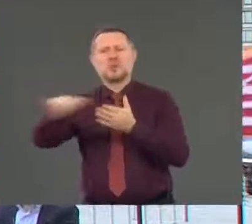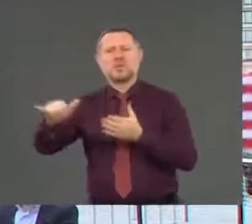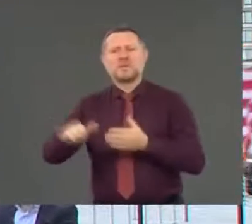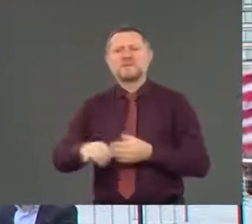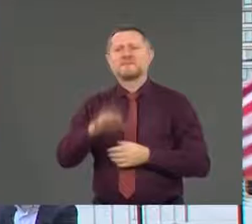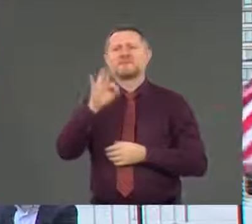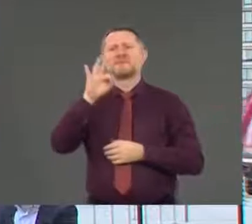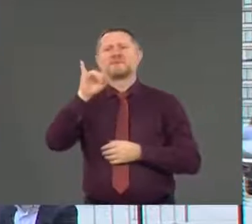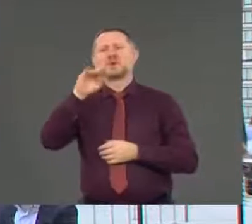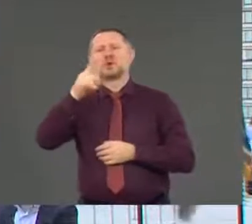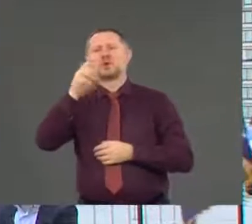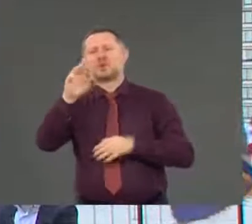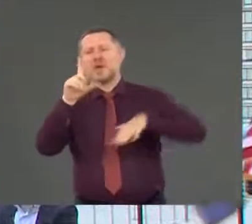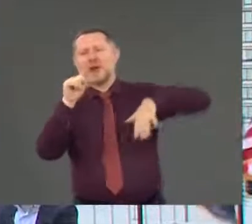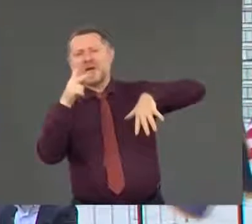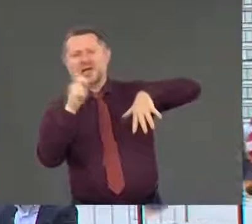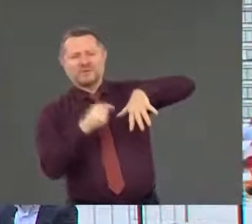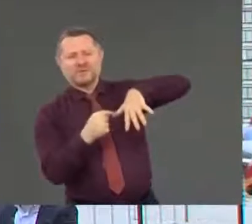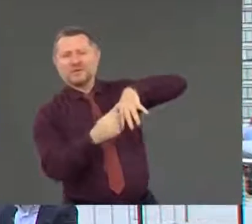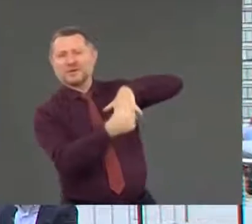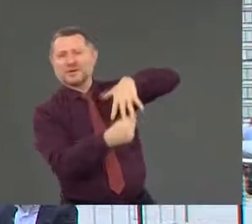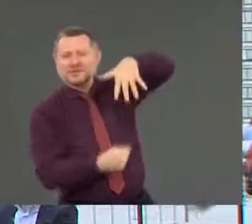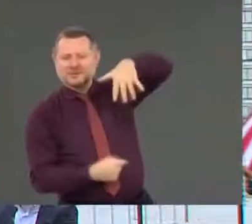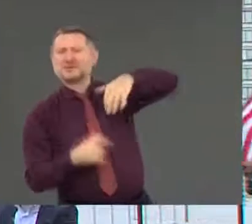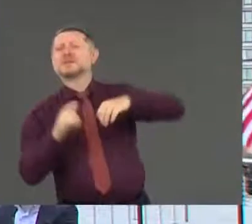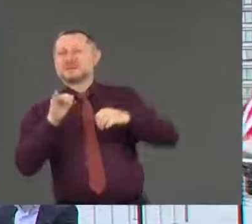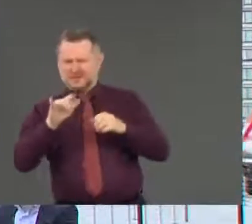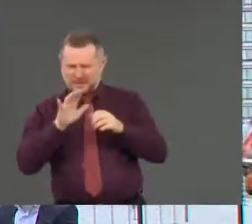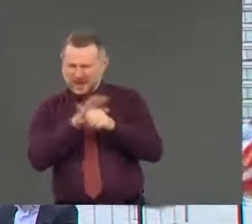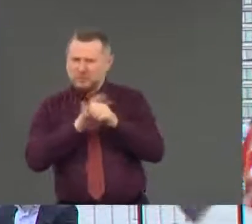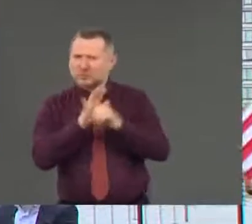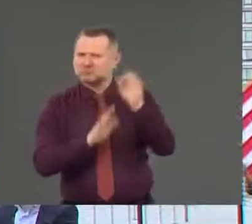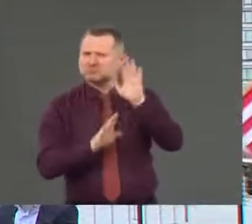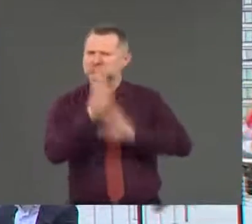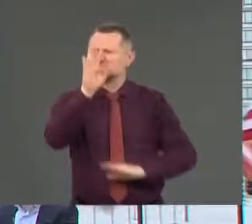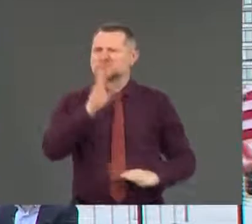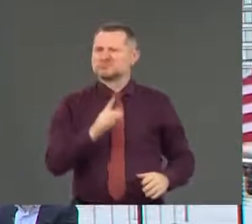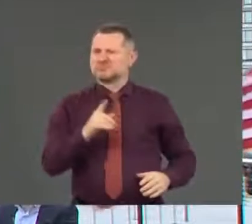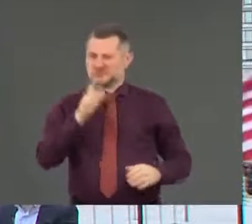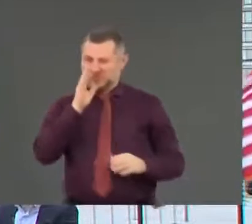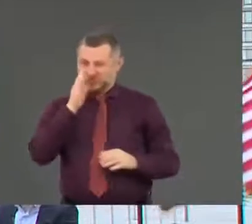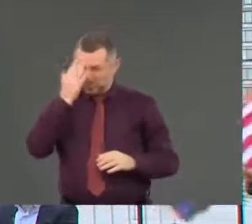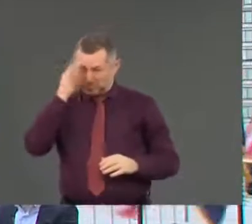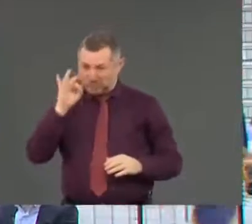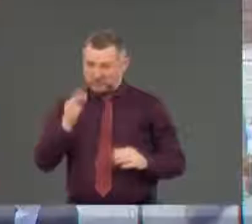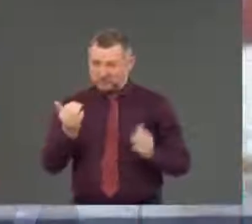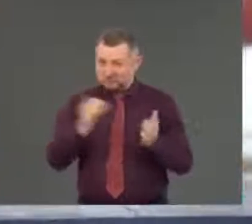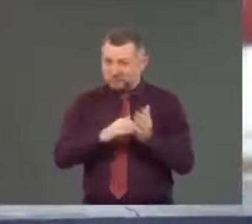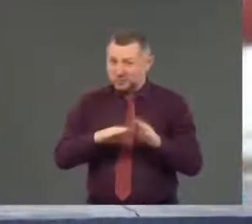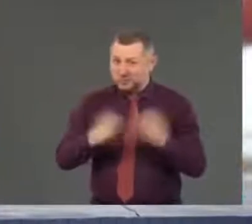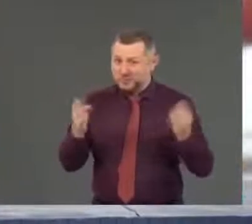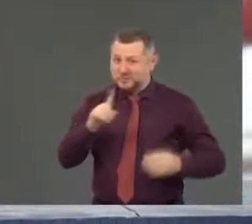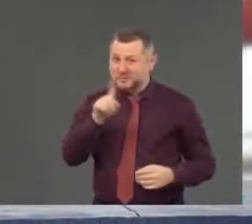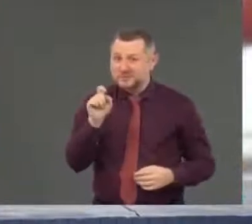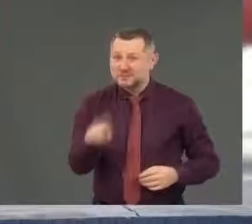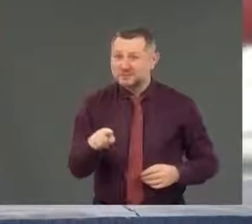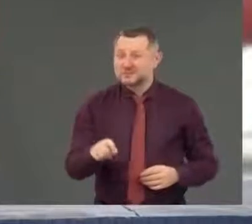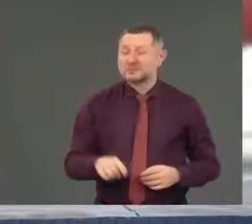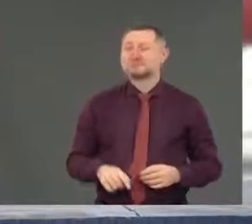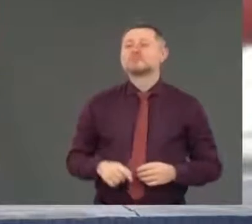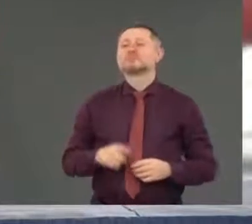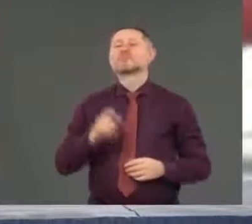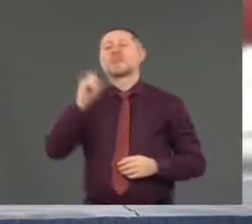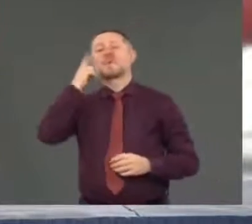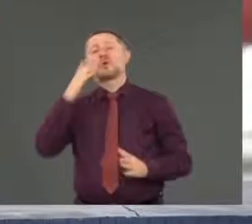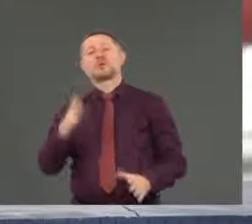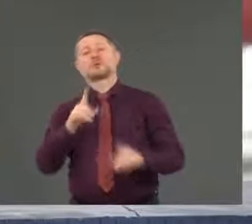To what degree do you attribute that to reopening in those regions, and how concerned are you about it? Yeah, first of all, the numbers